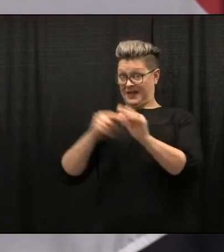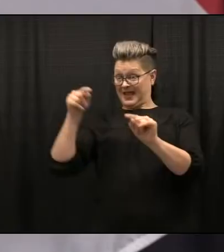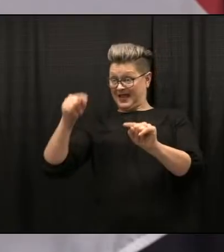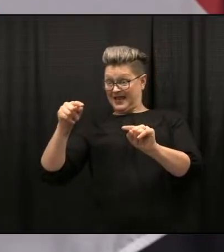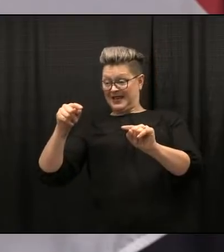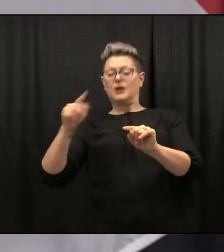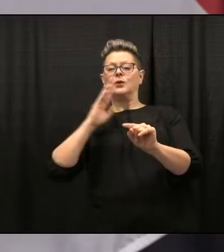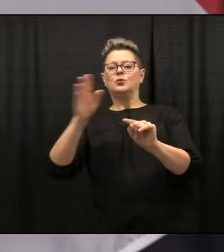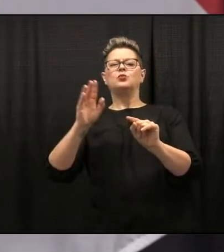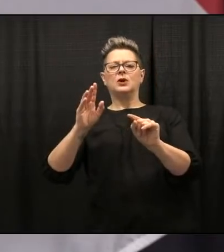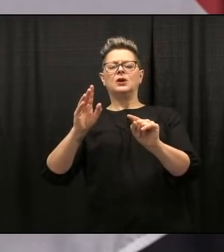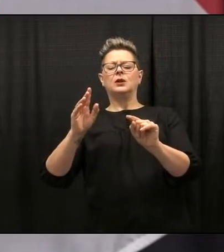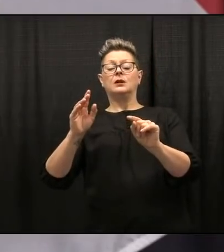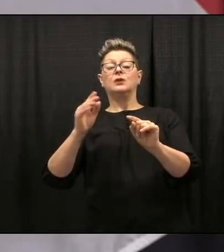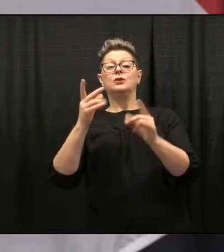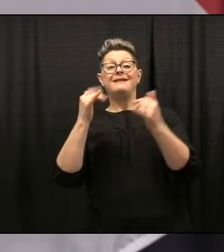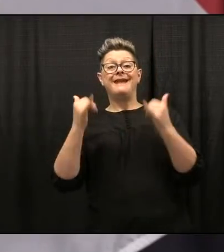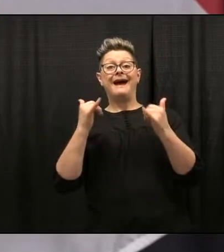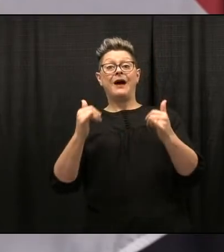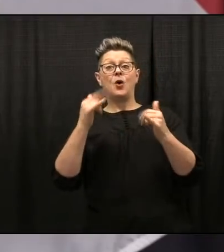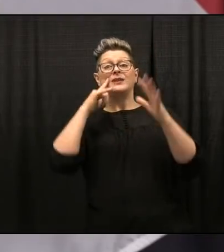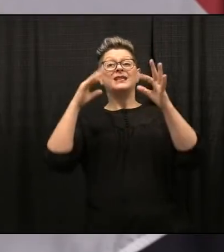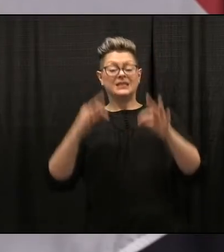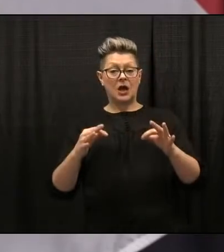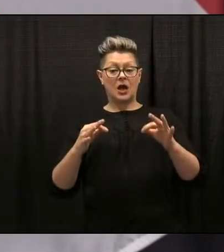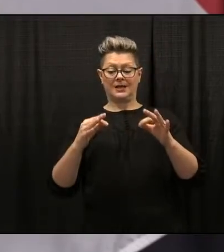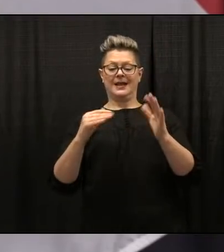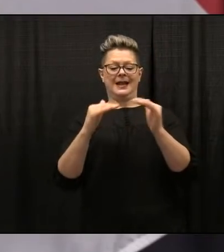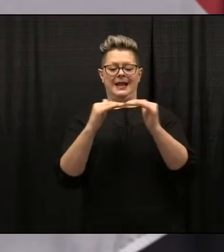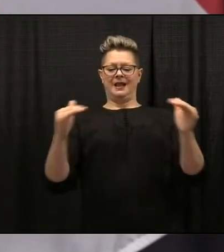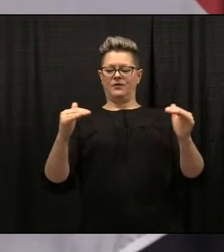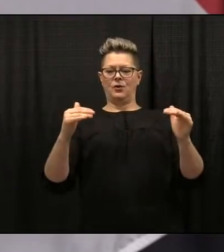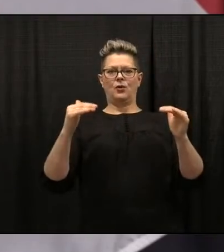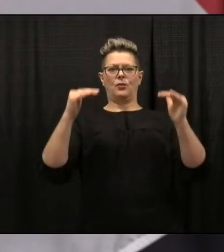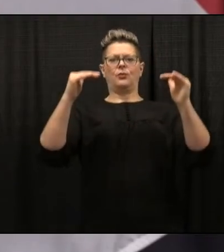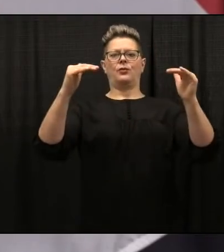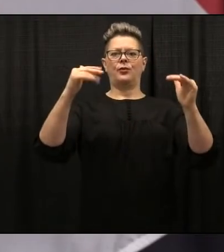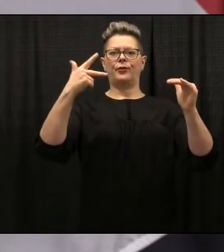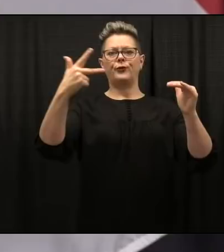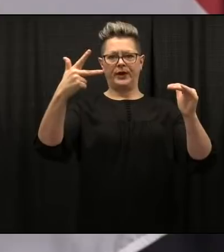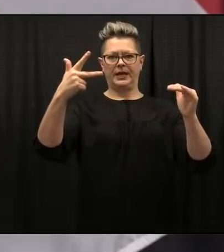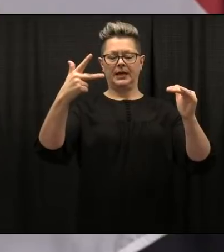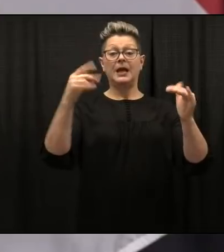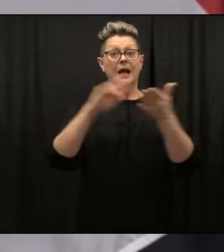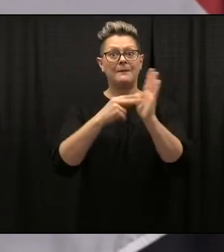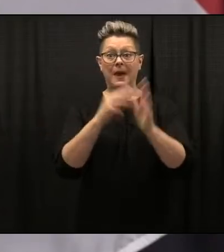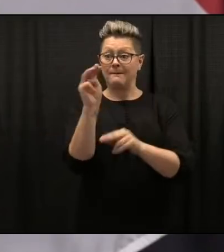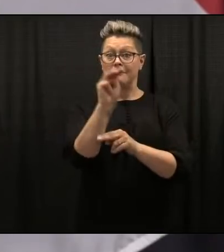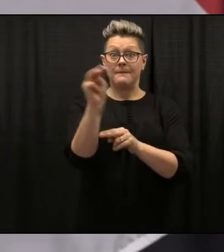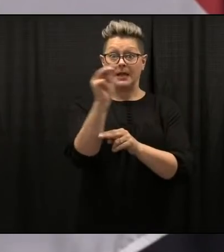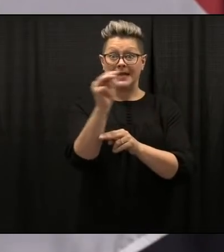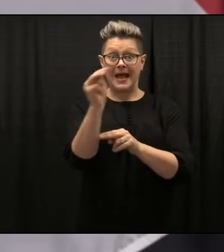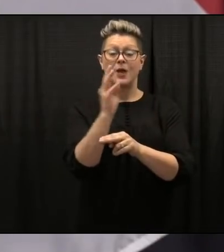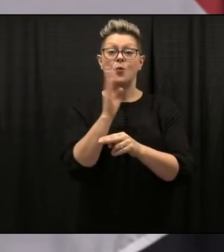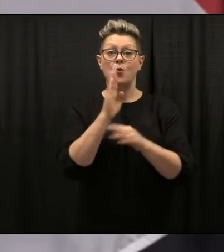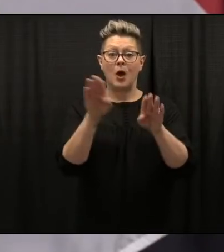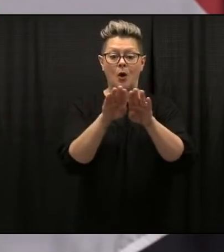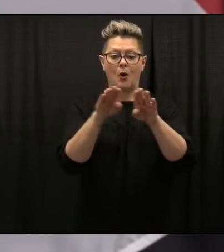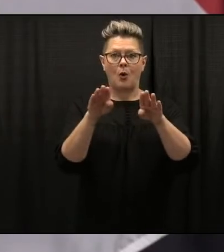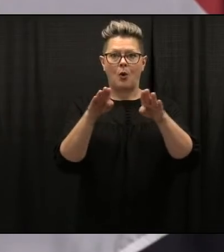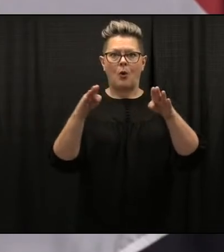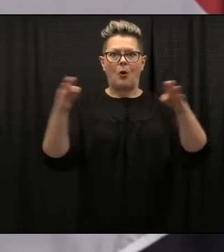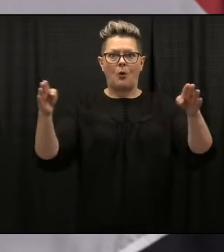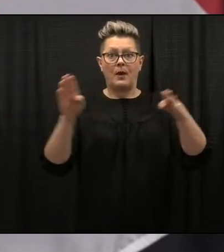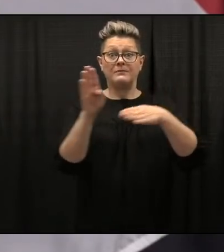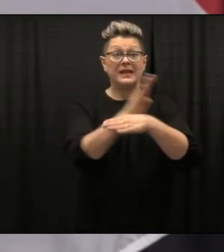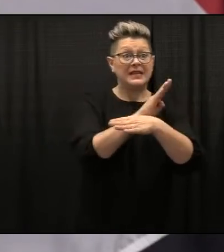to a modified alert level 3. That means that come Monday, we will be able to open up a little bit more, from businesses